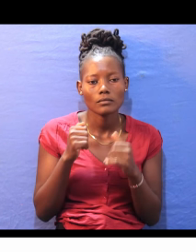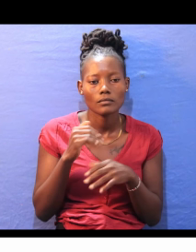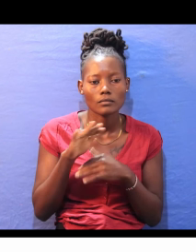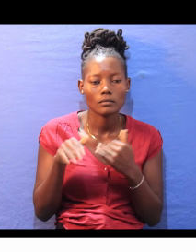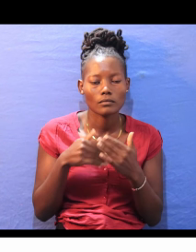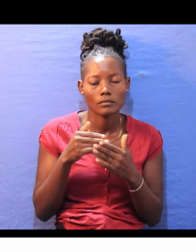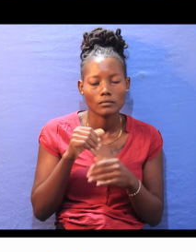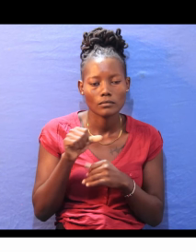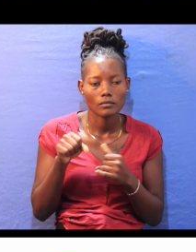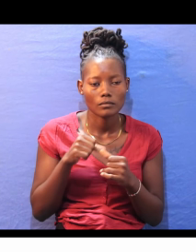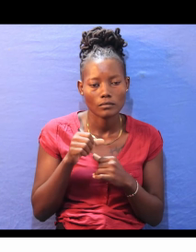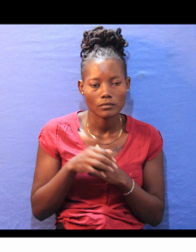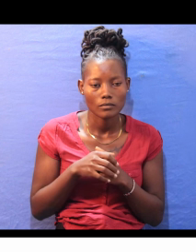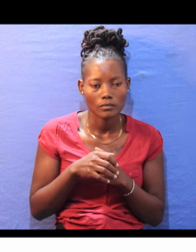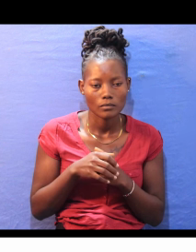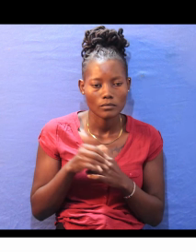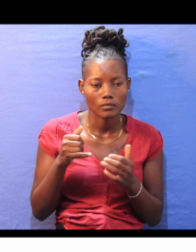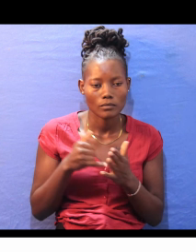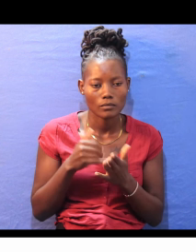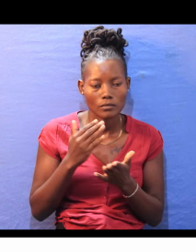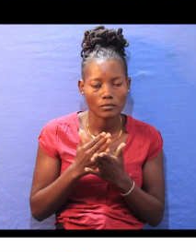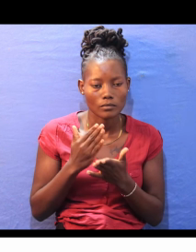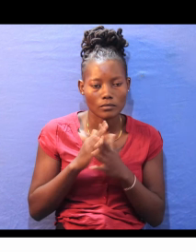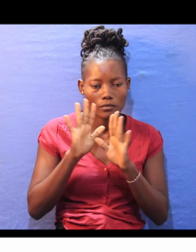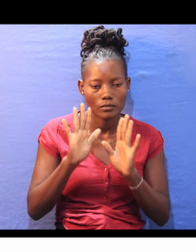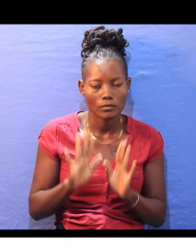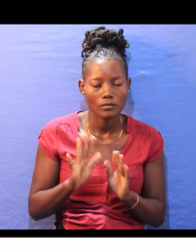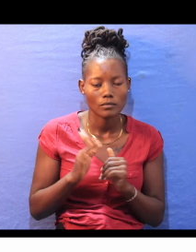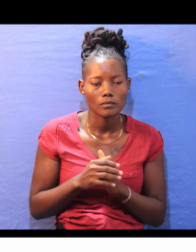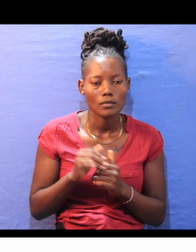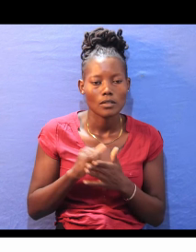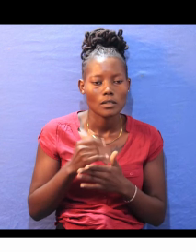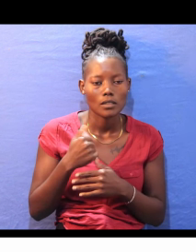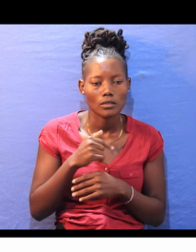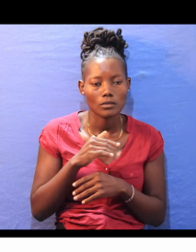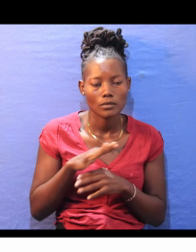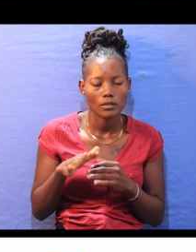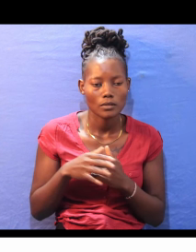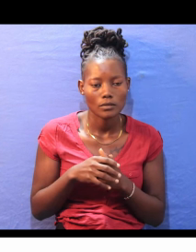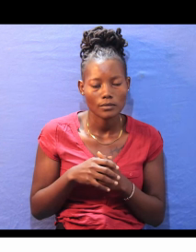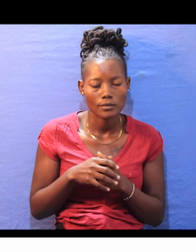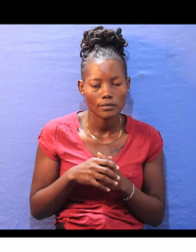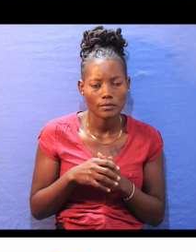running. It is really vitally important that we don't